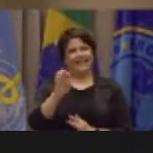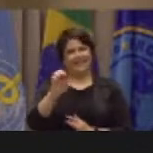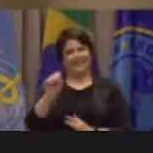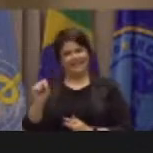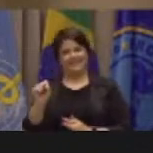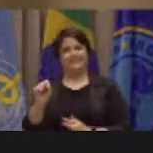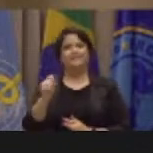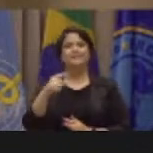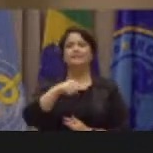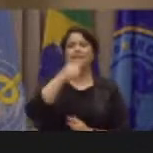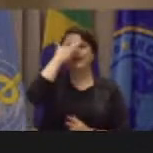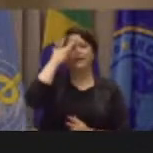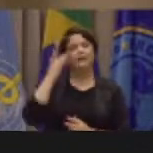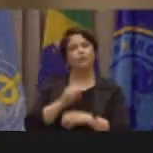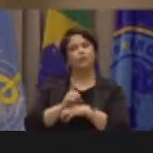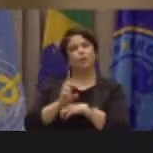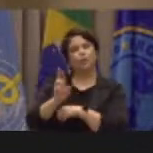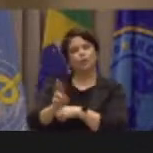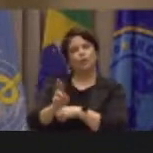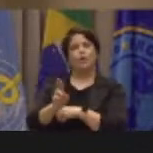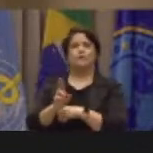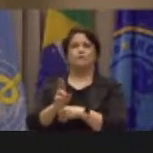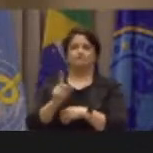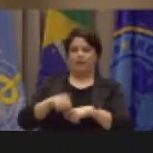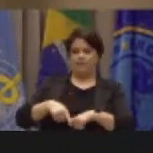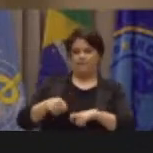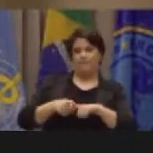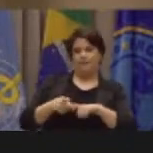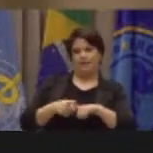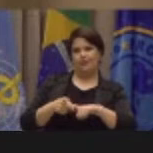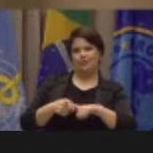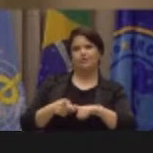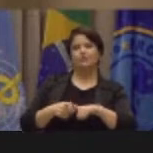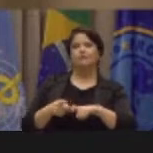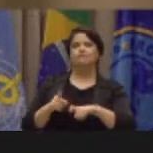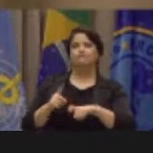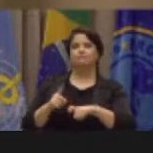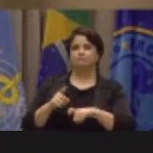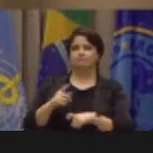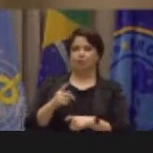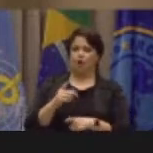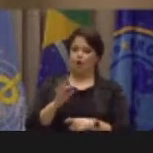Katz, perfect, yes. Dr. Leila Katz is doctor